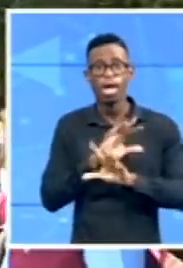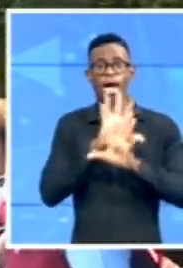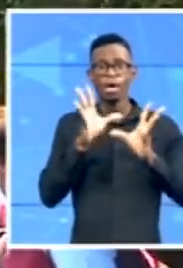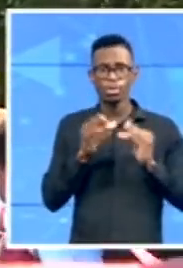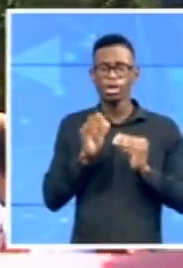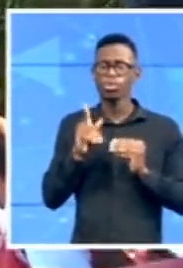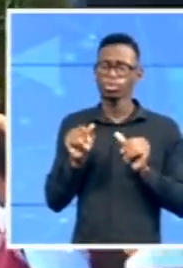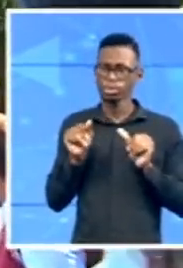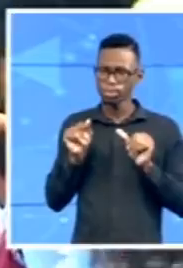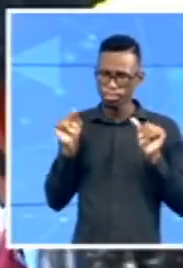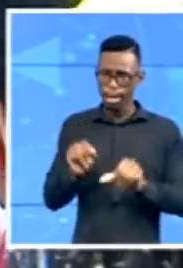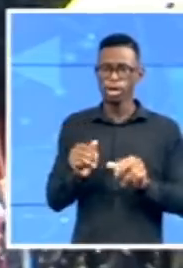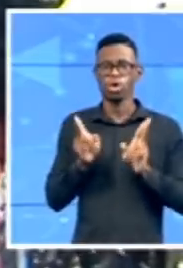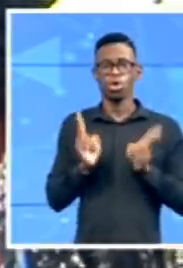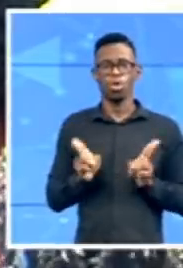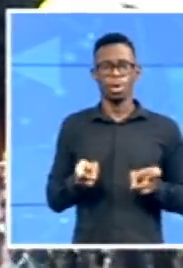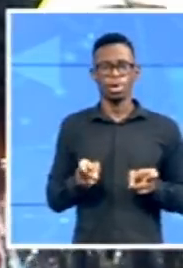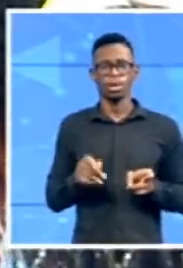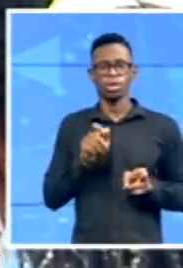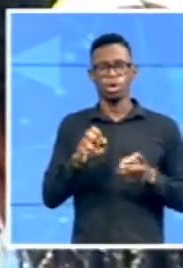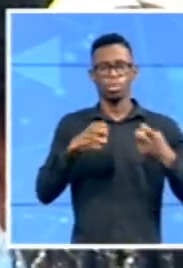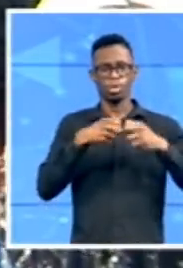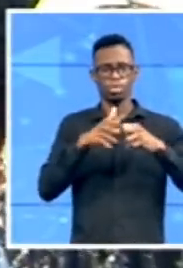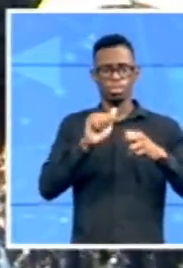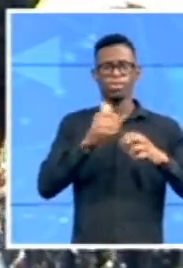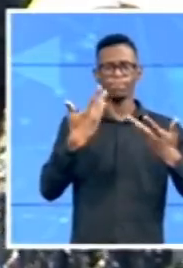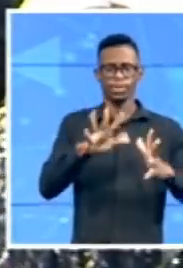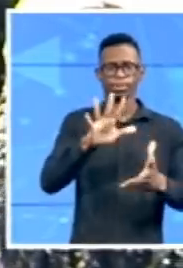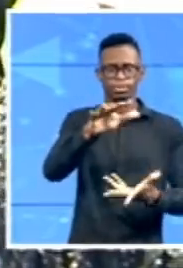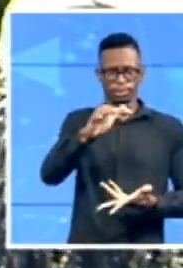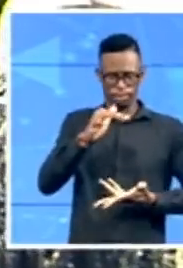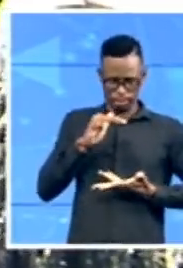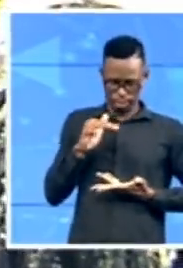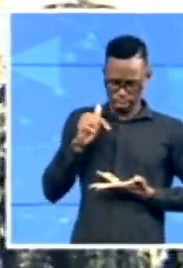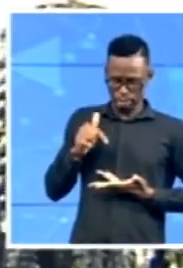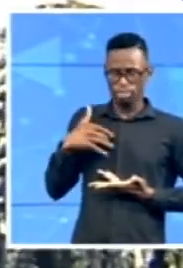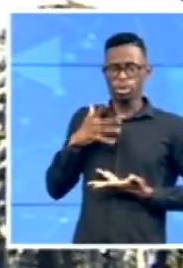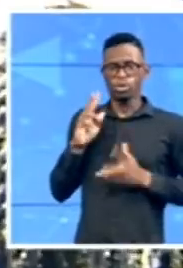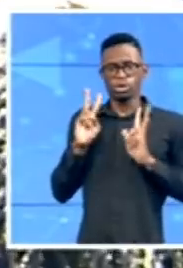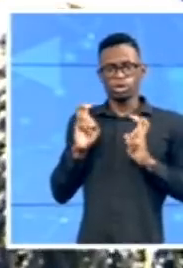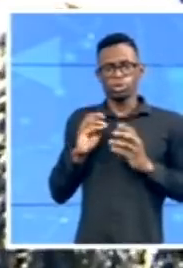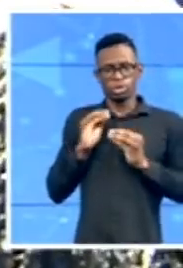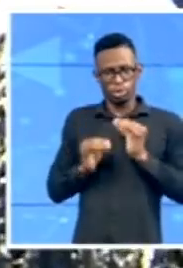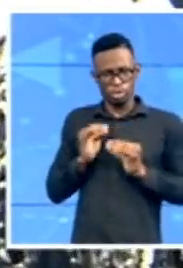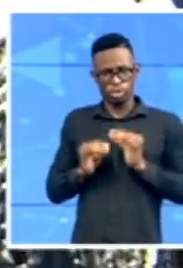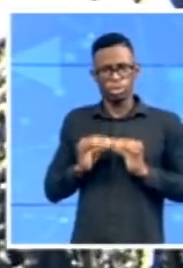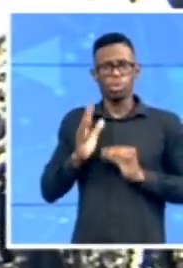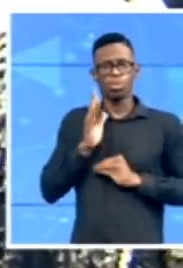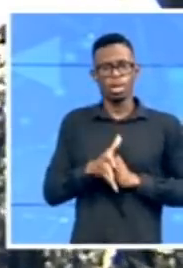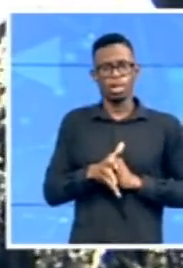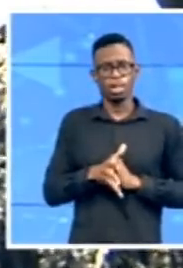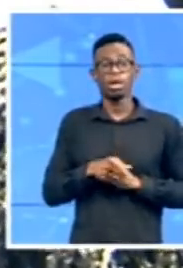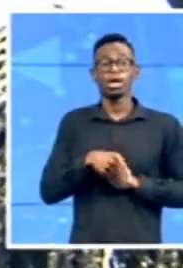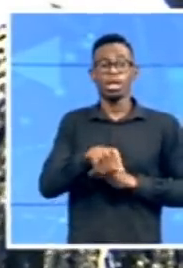the problems are with me now. I will attend them. And on Friday, I'm going to come back here to give